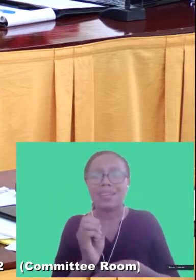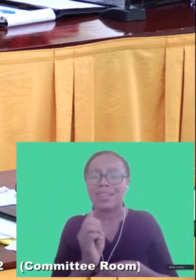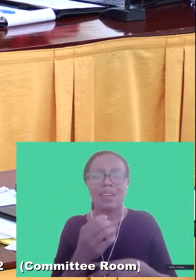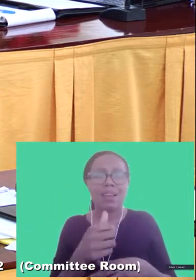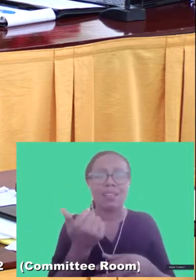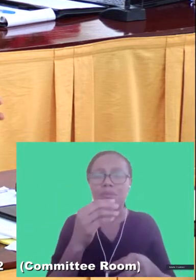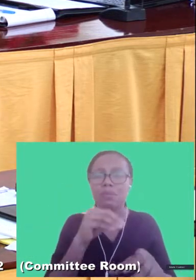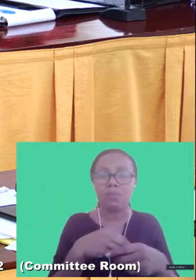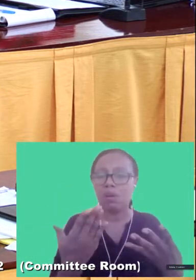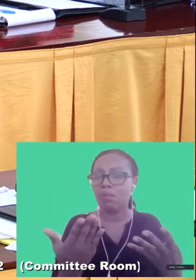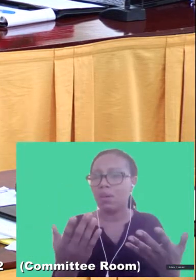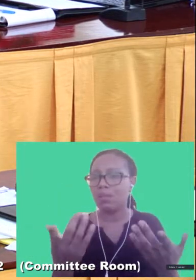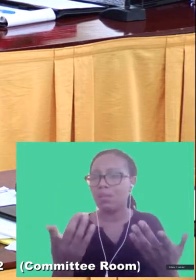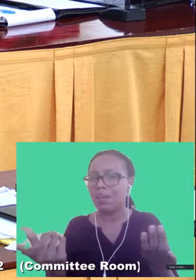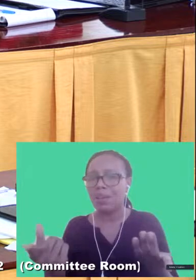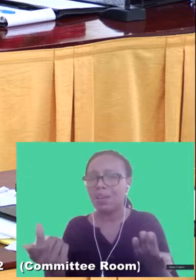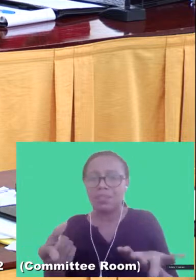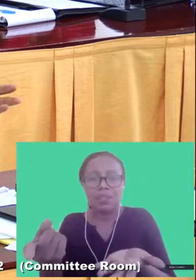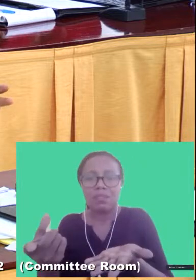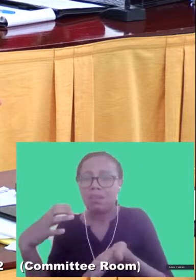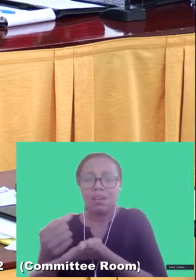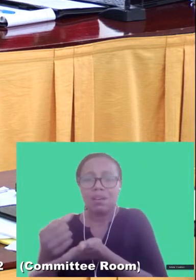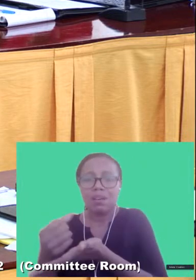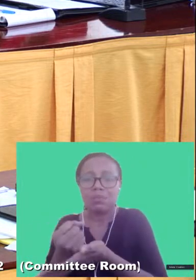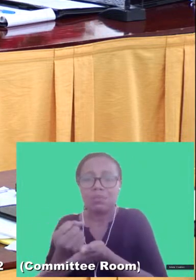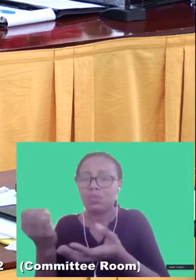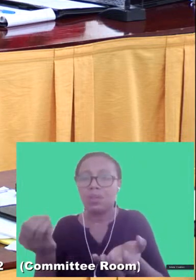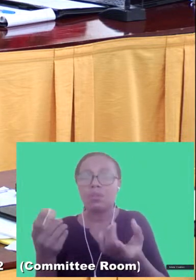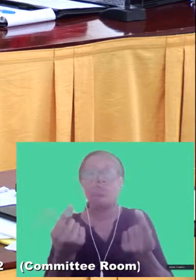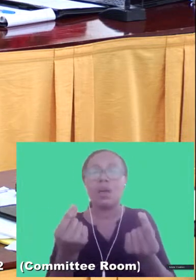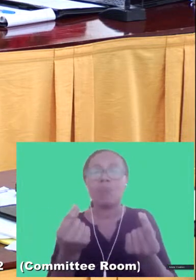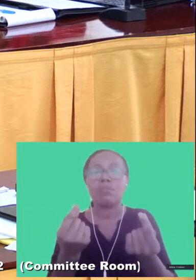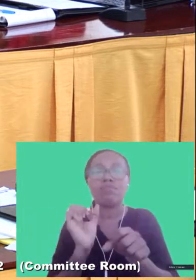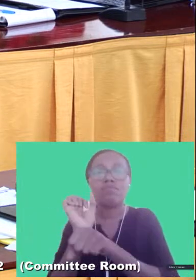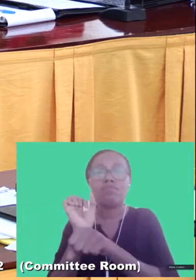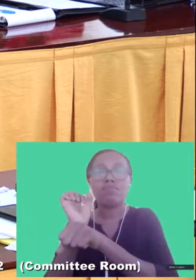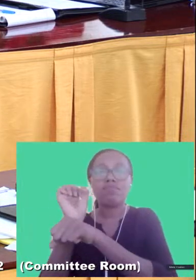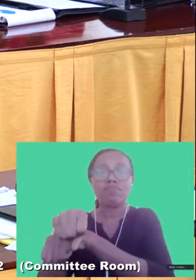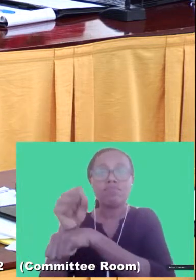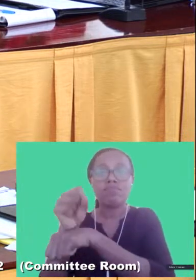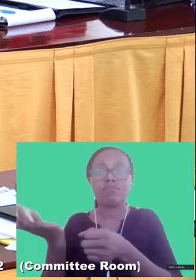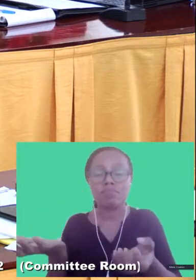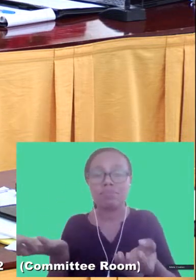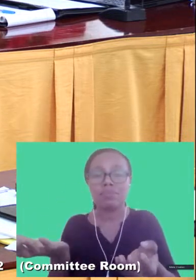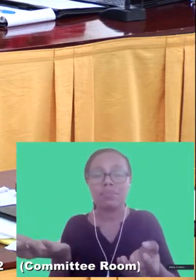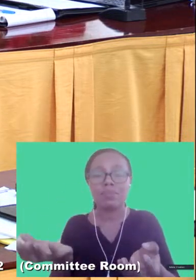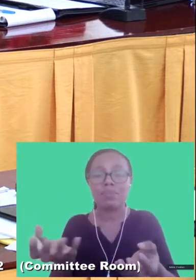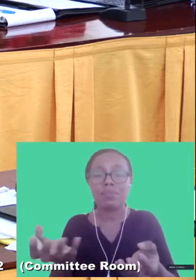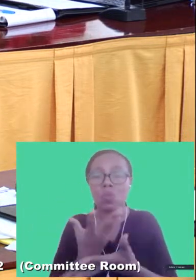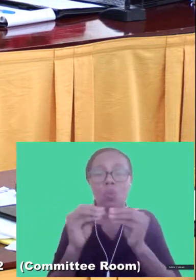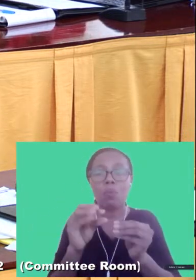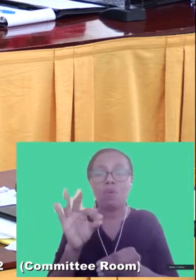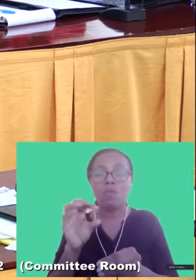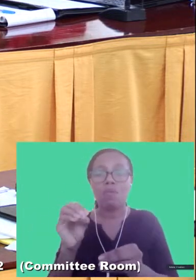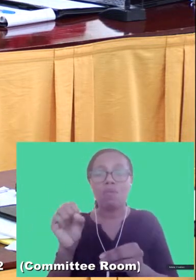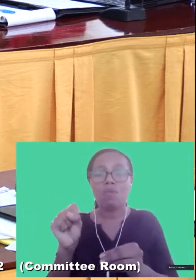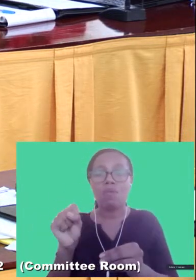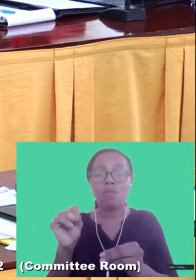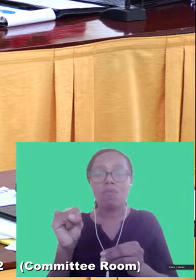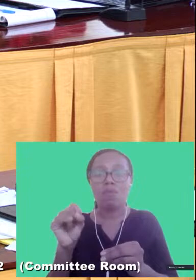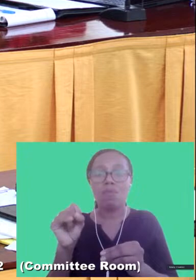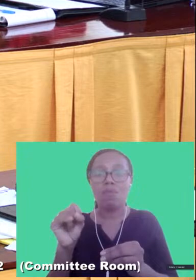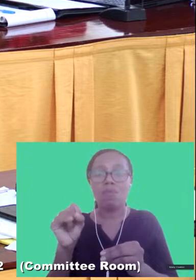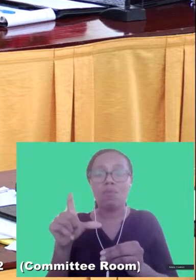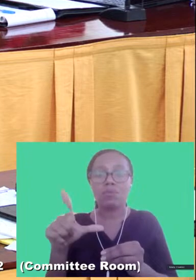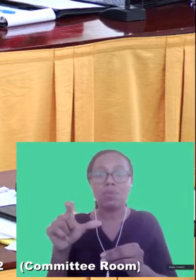fuel, but I got big money. So let me plug in as many megawatts of opportunity as I can, and who is going to pay for it while